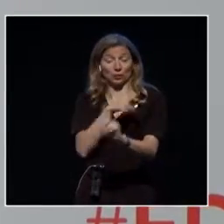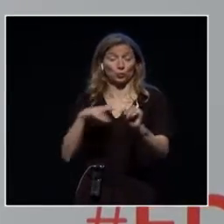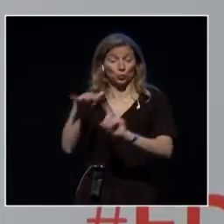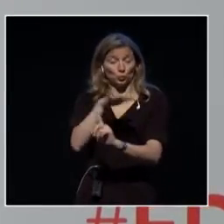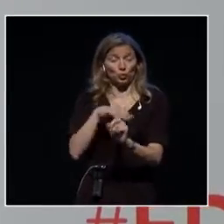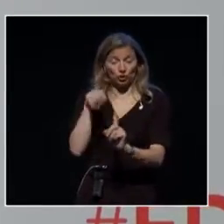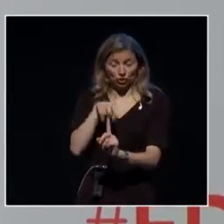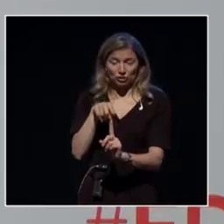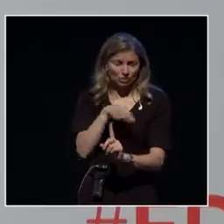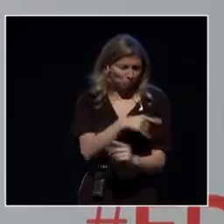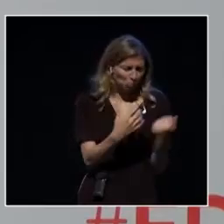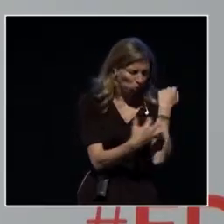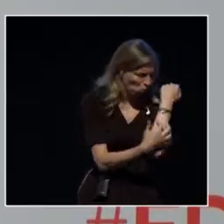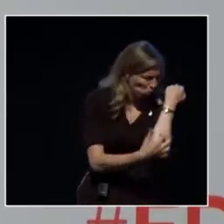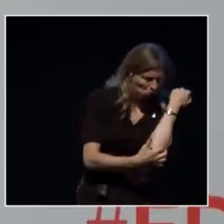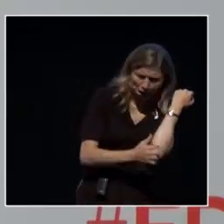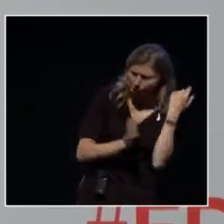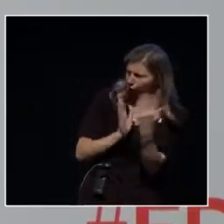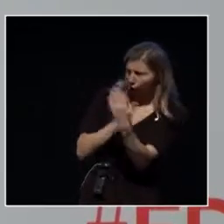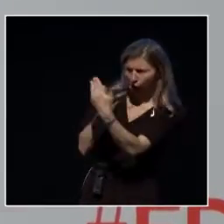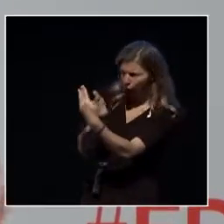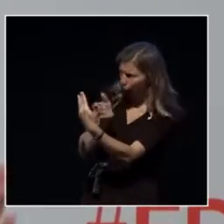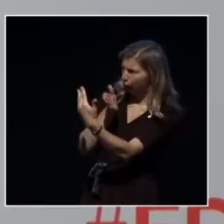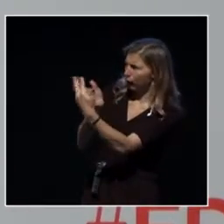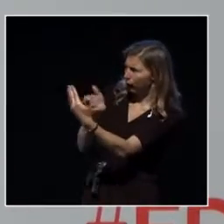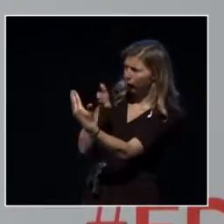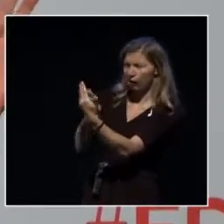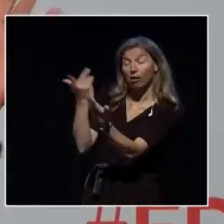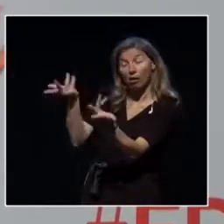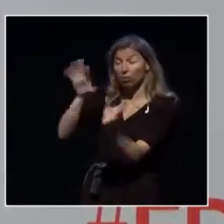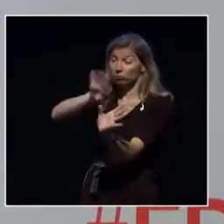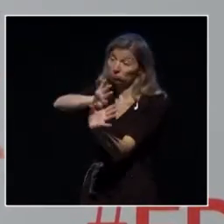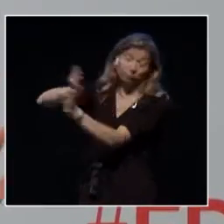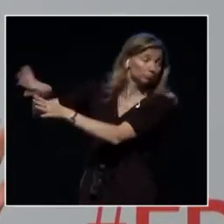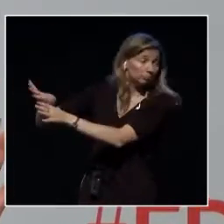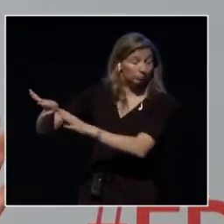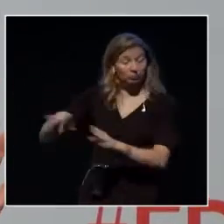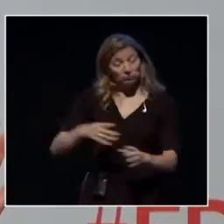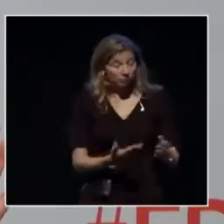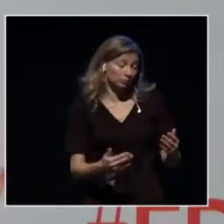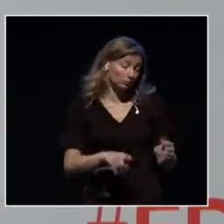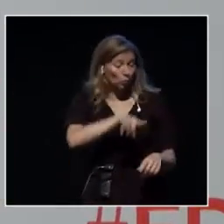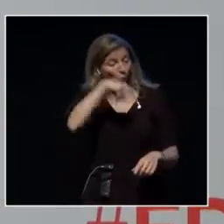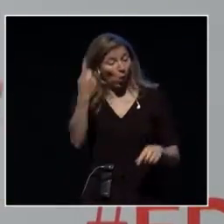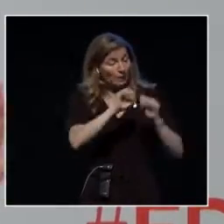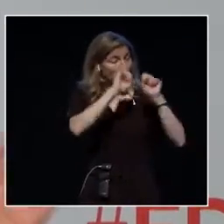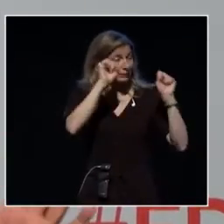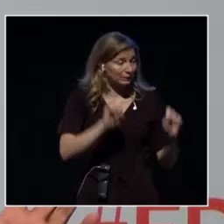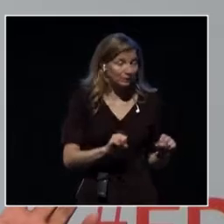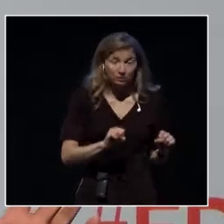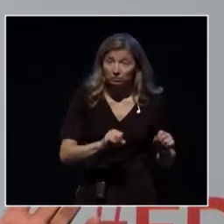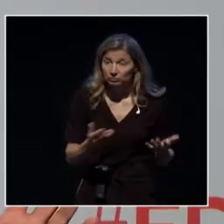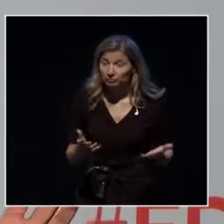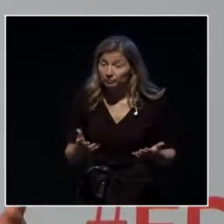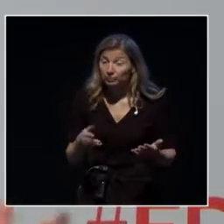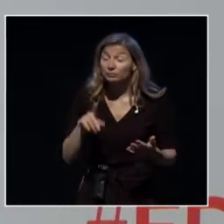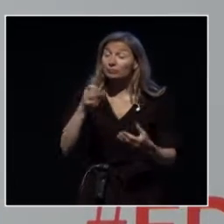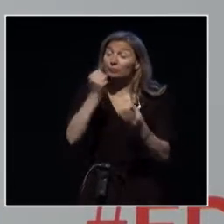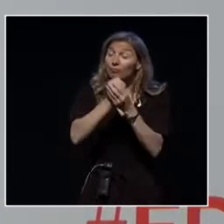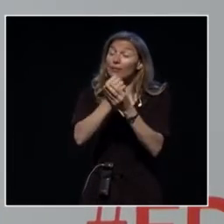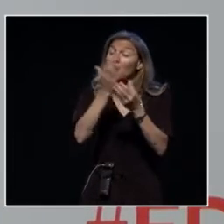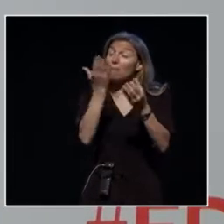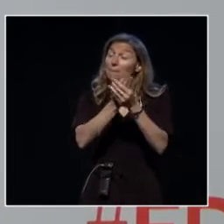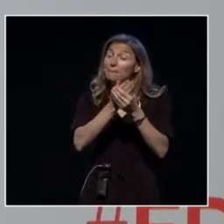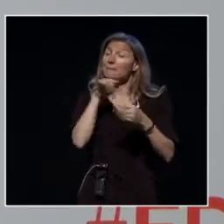poor people cannot get into the system. So the system has been built for the privileged people. So if the banking system, the